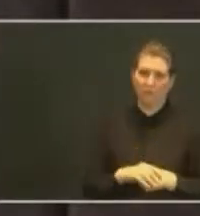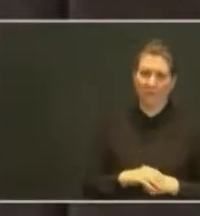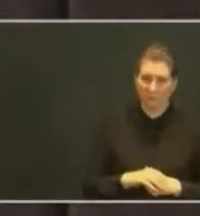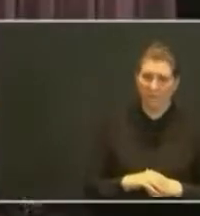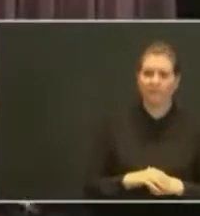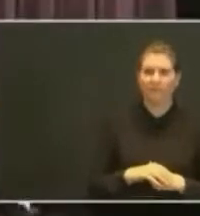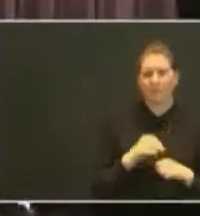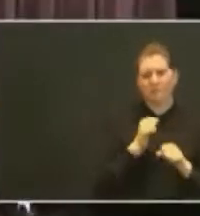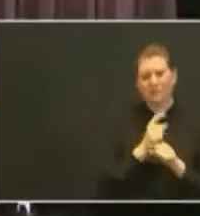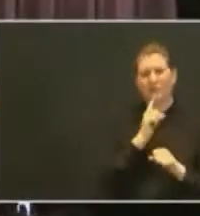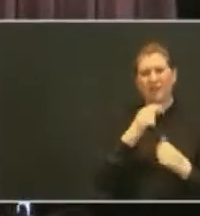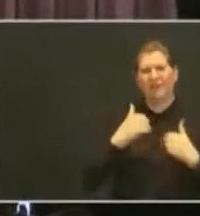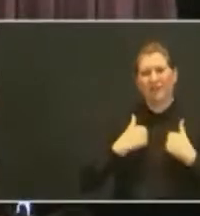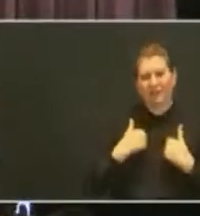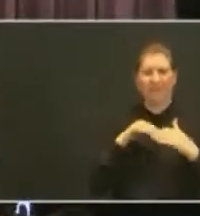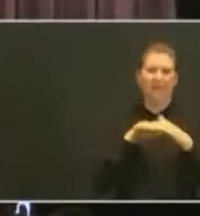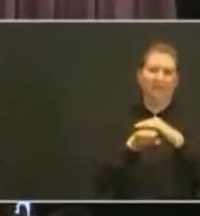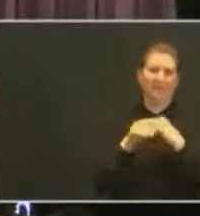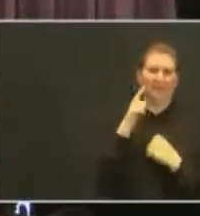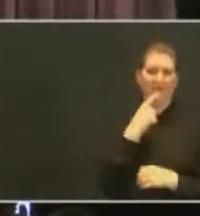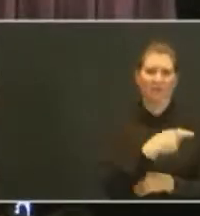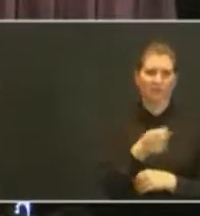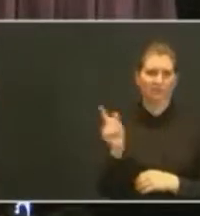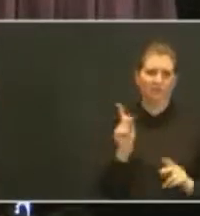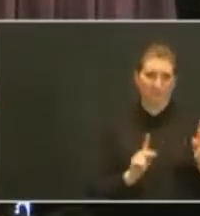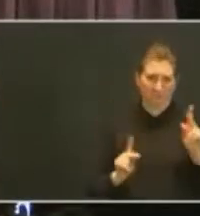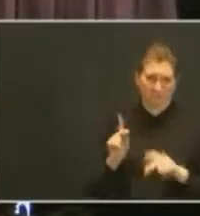to register. I just have one question.